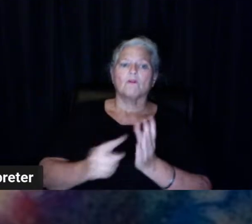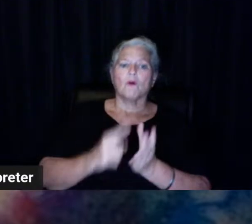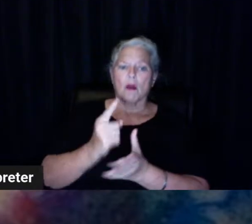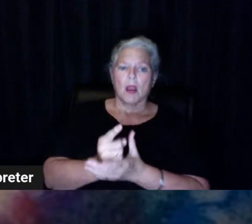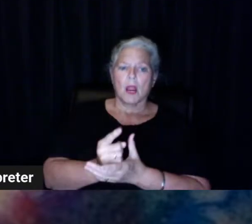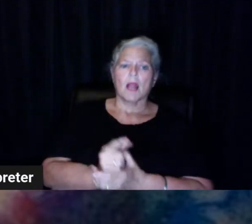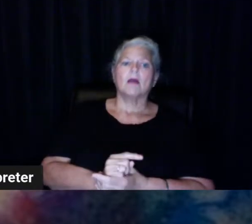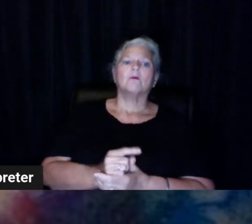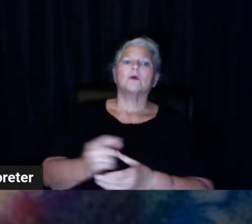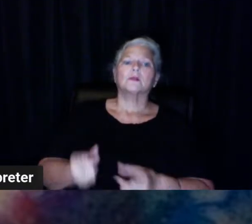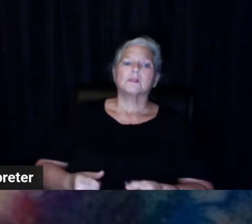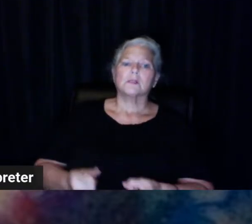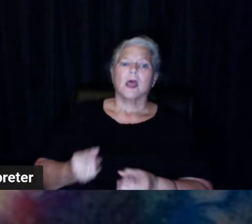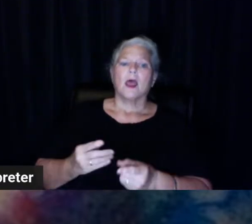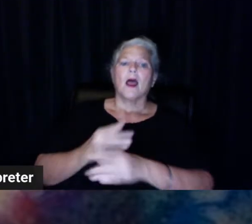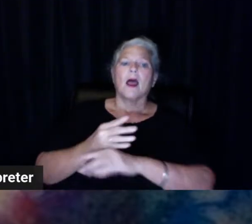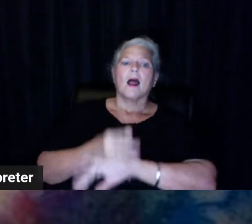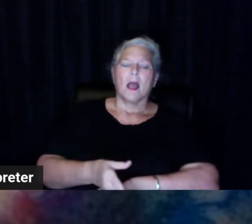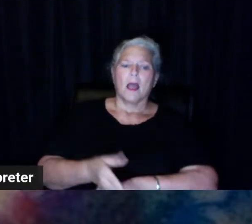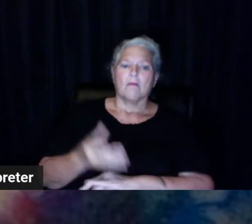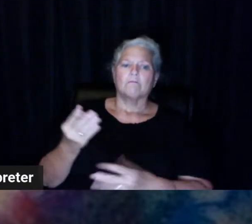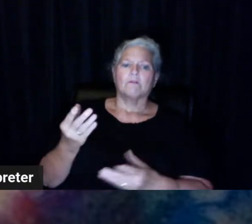hours and